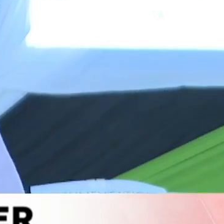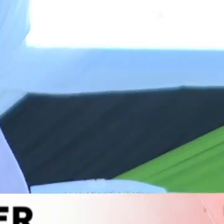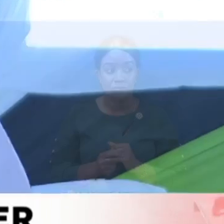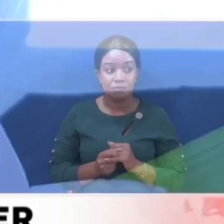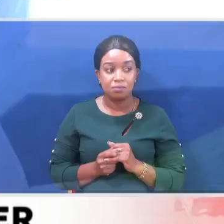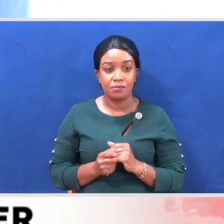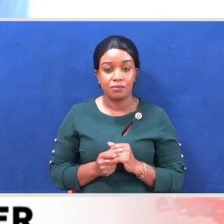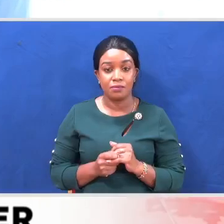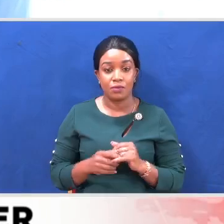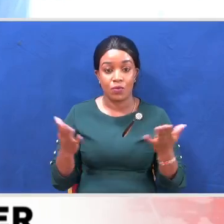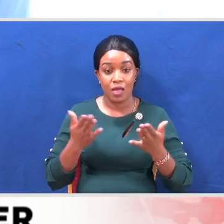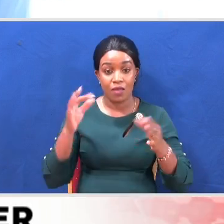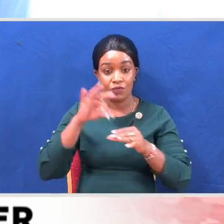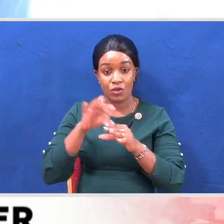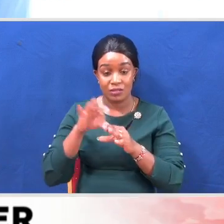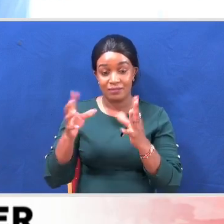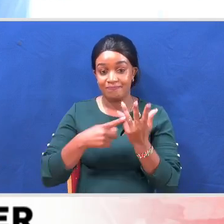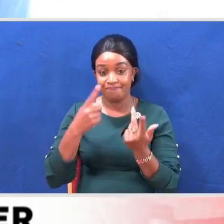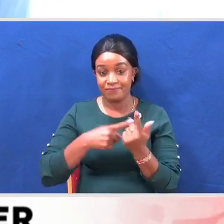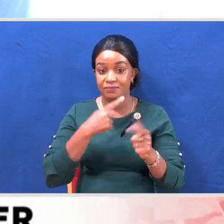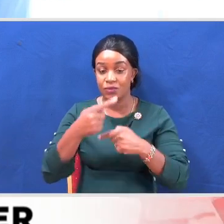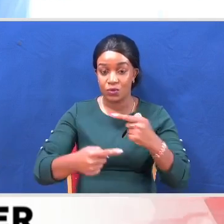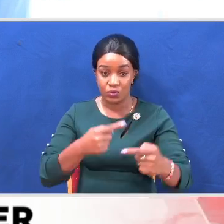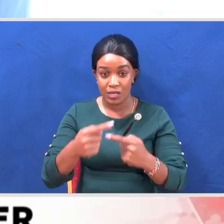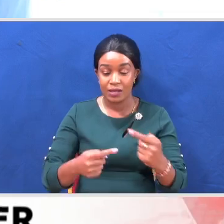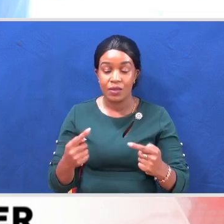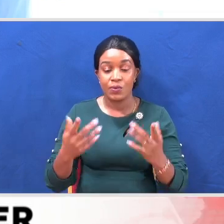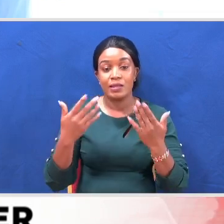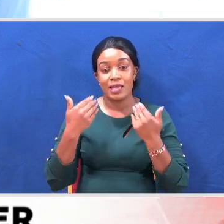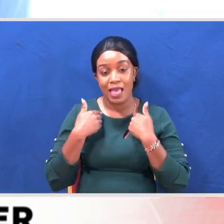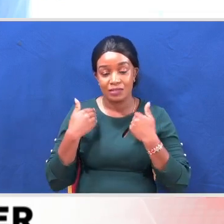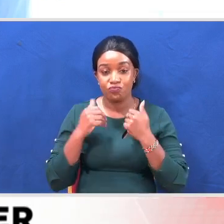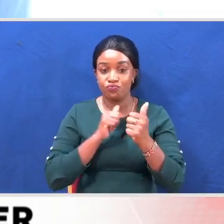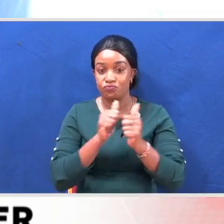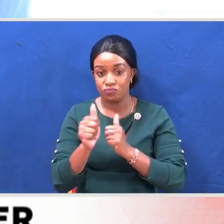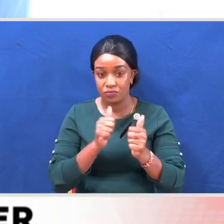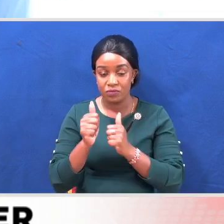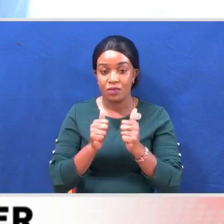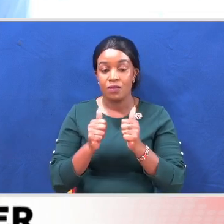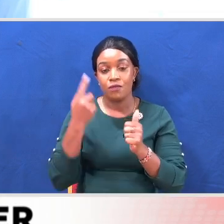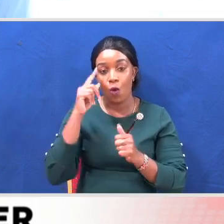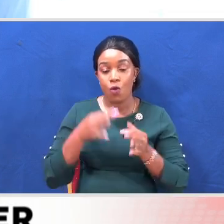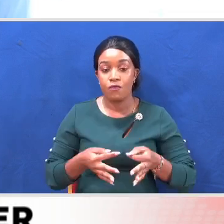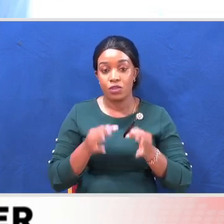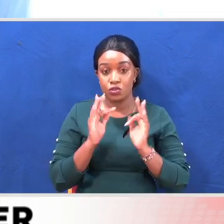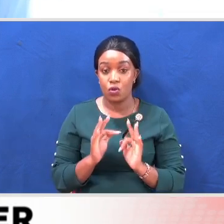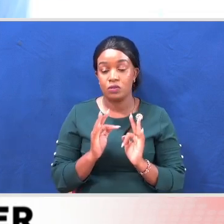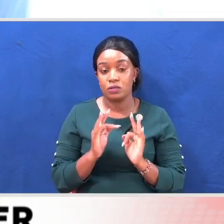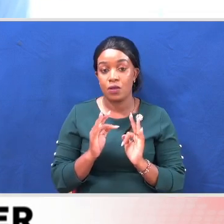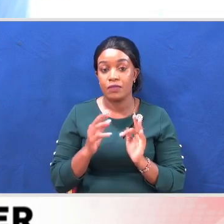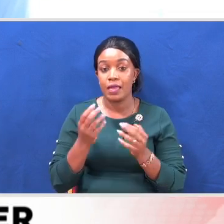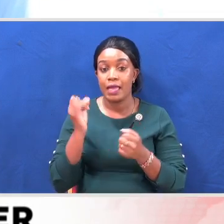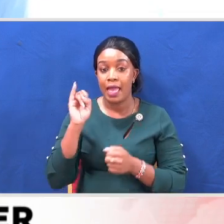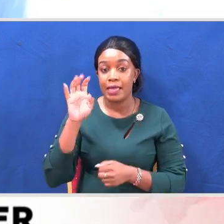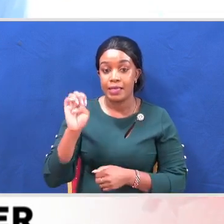vote tallying is literally on overdrive. It is a race against time for officials of the Independent Electoral